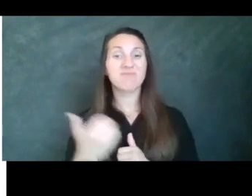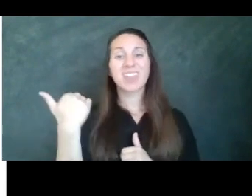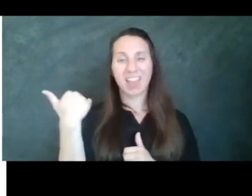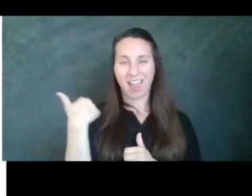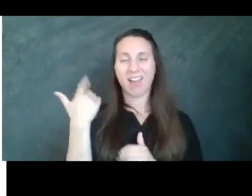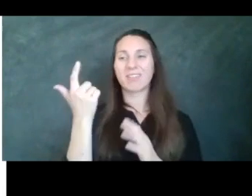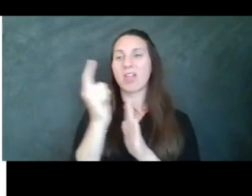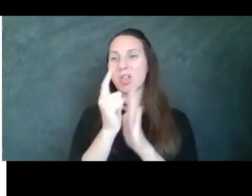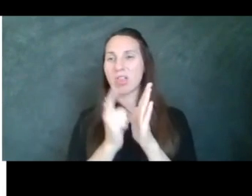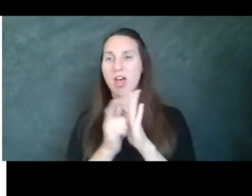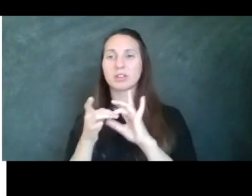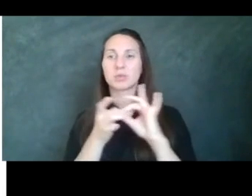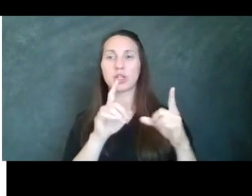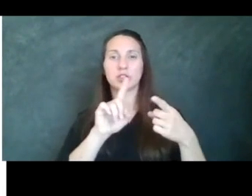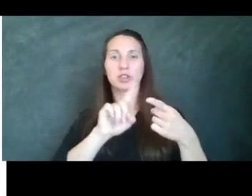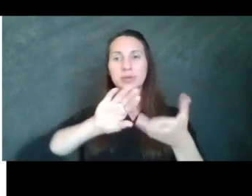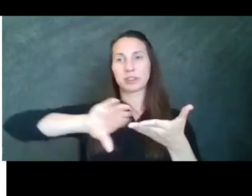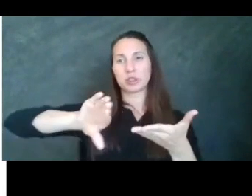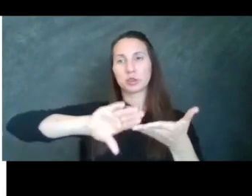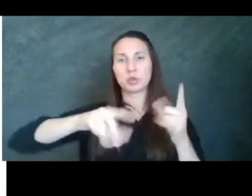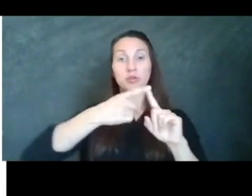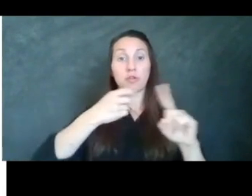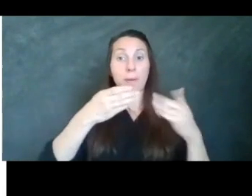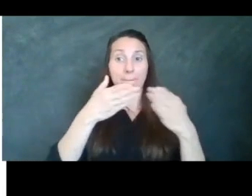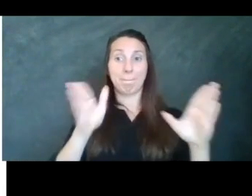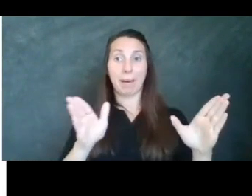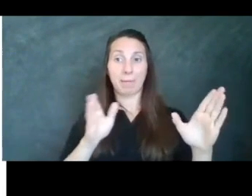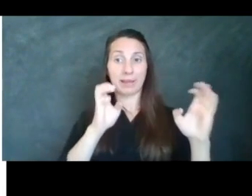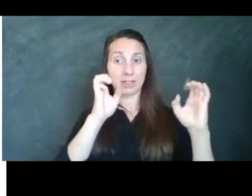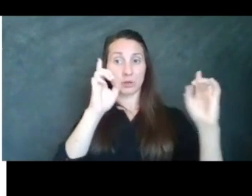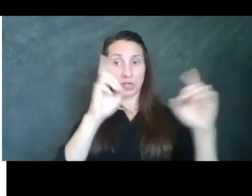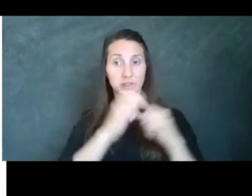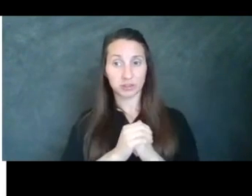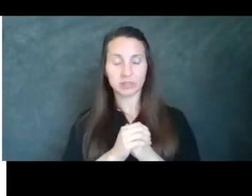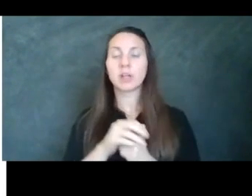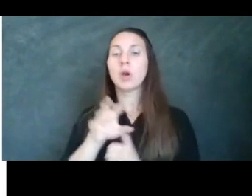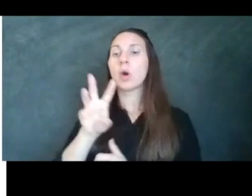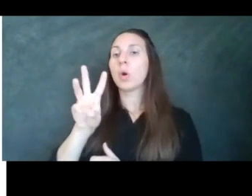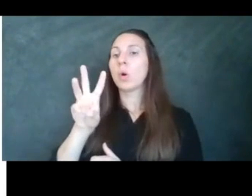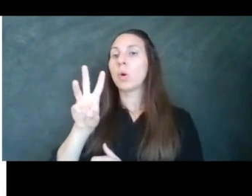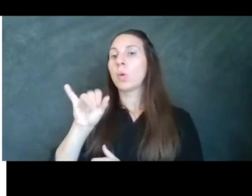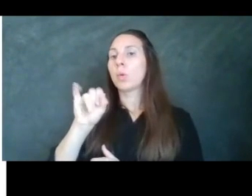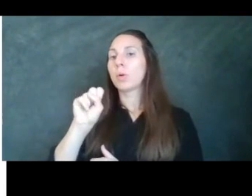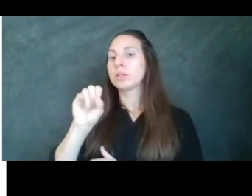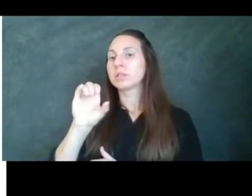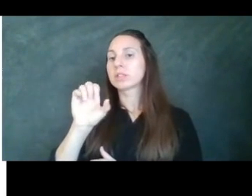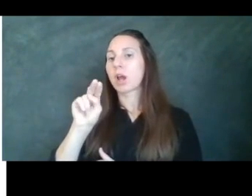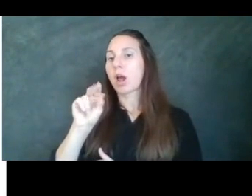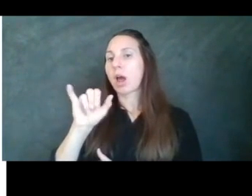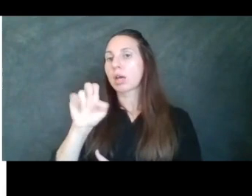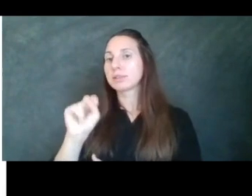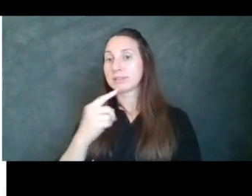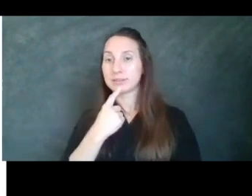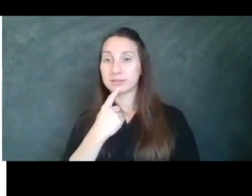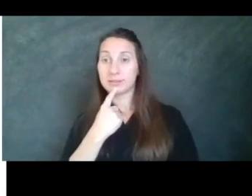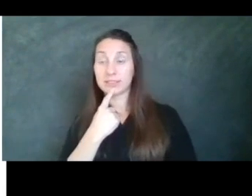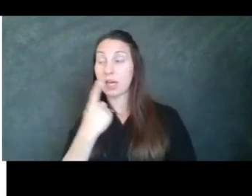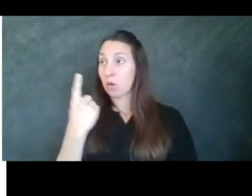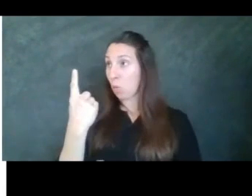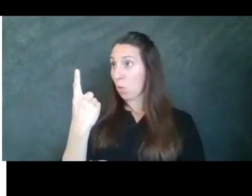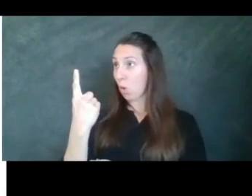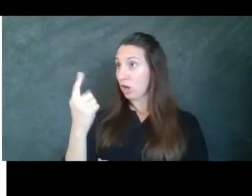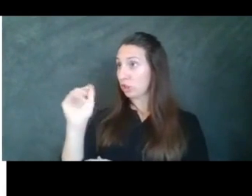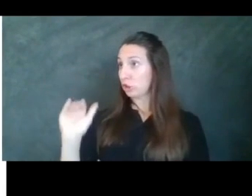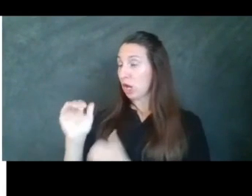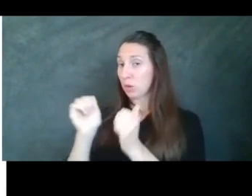education. One case in Wisconsin said that Merritt, a child with cerebral palsy, should